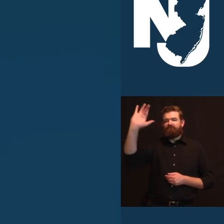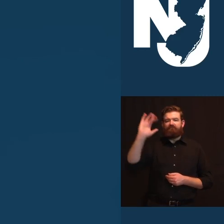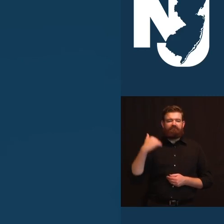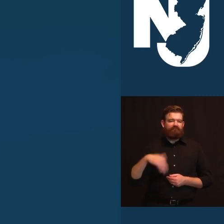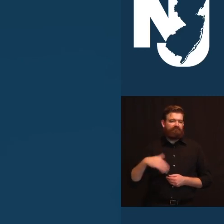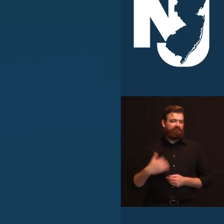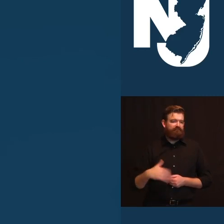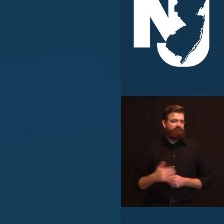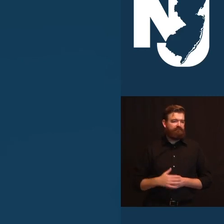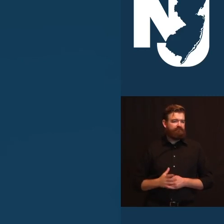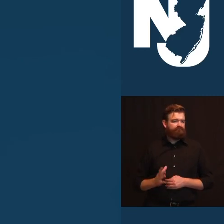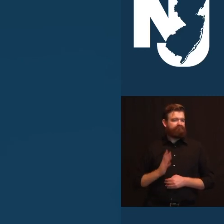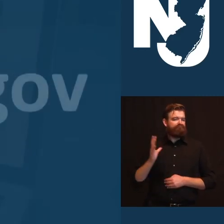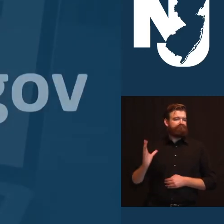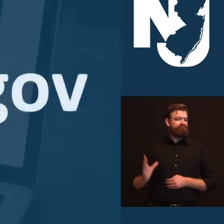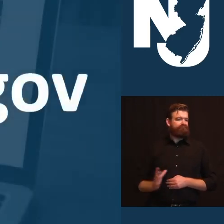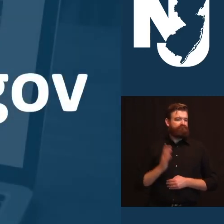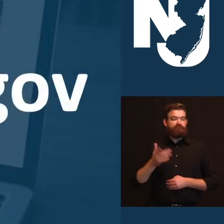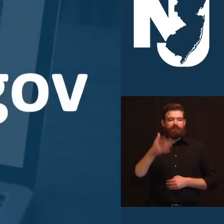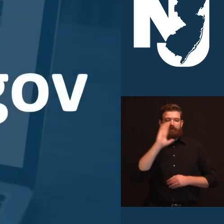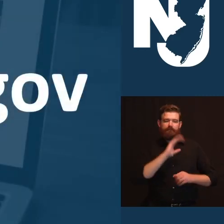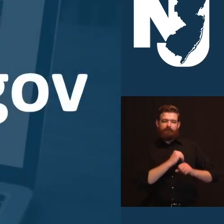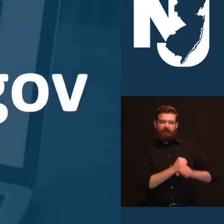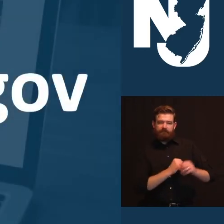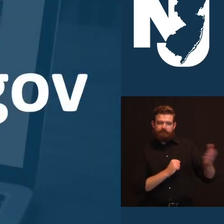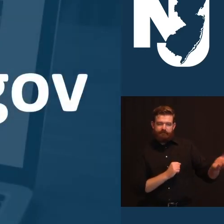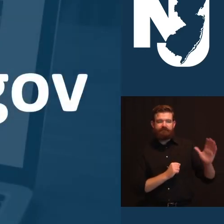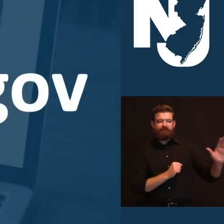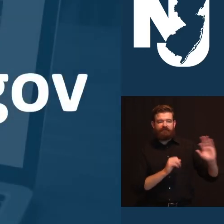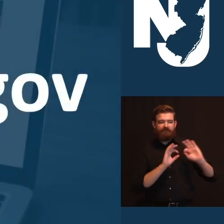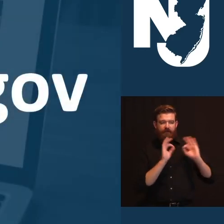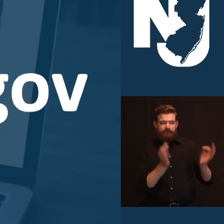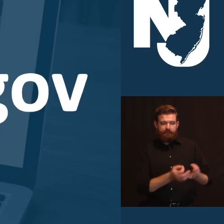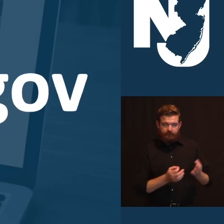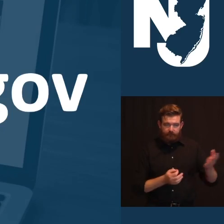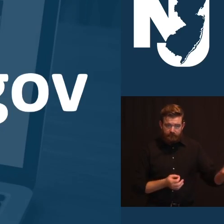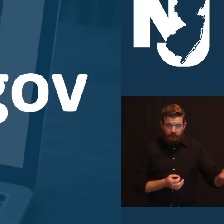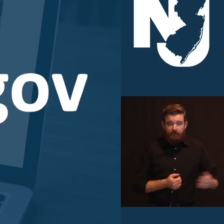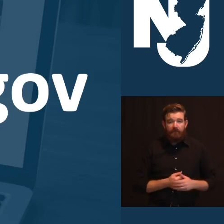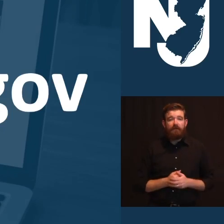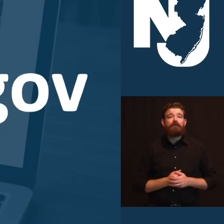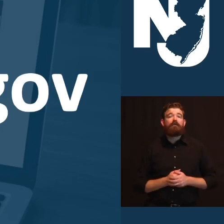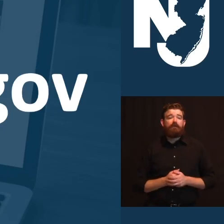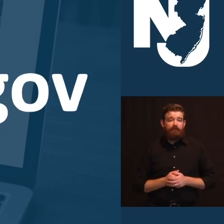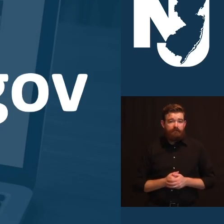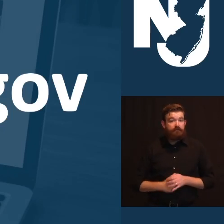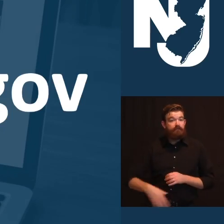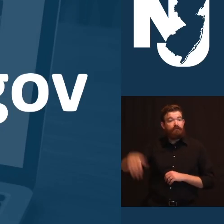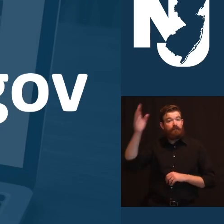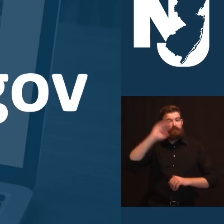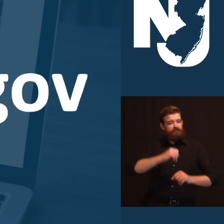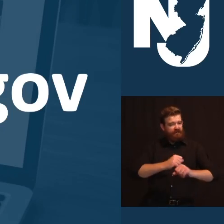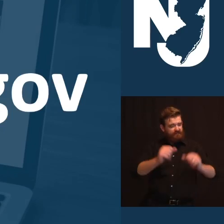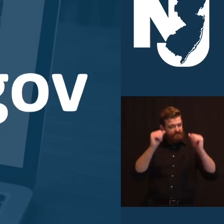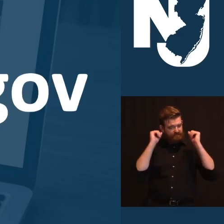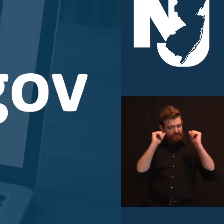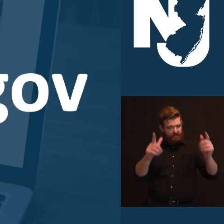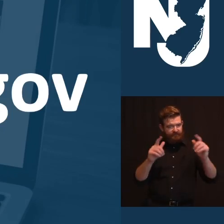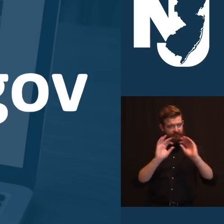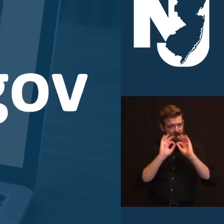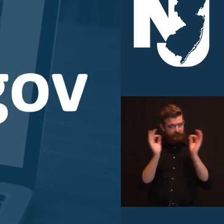family. And may God continue to bless and watch over the families of everyone we have lost, like Tom, Jim, and